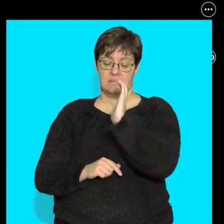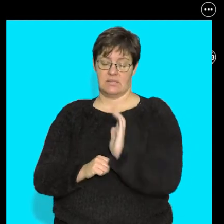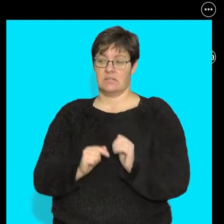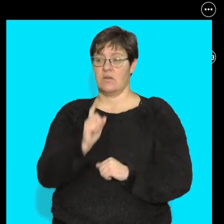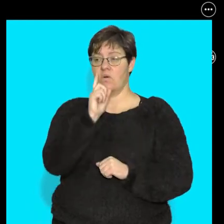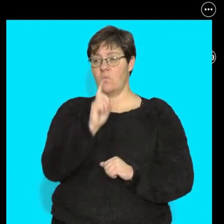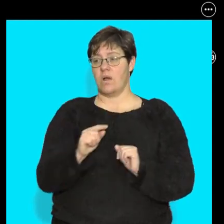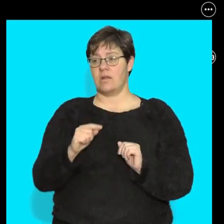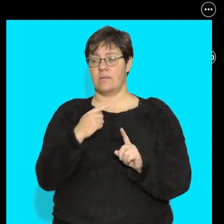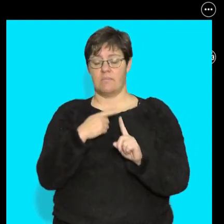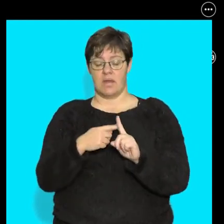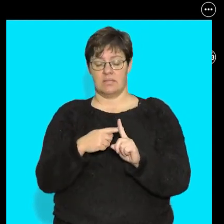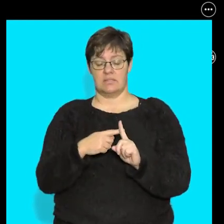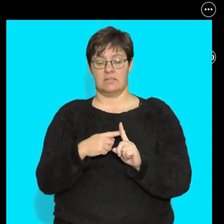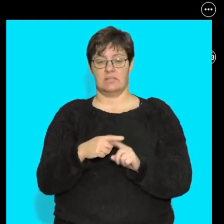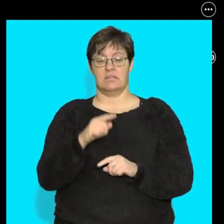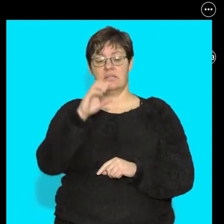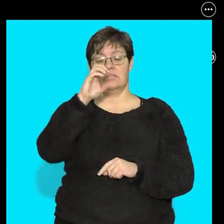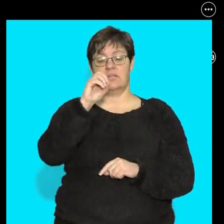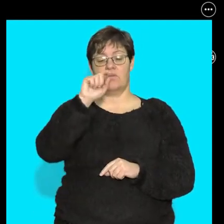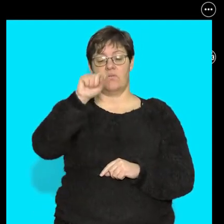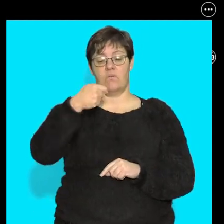minus 1 plus the